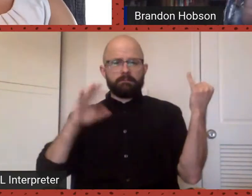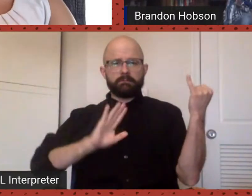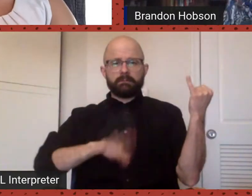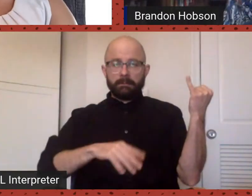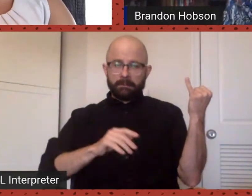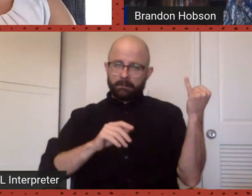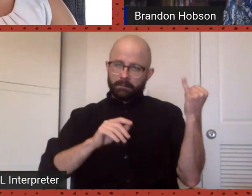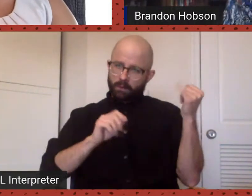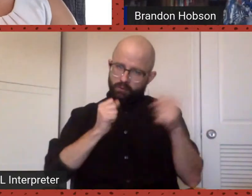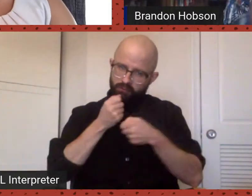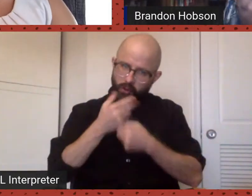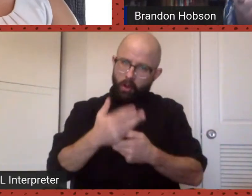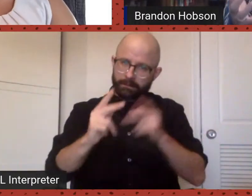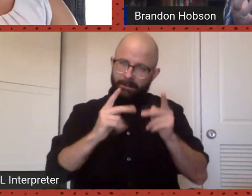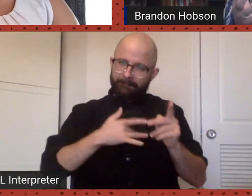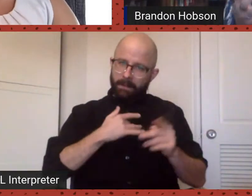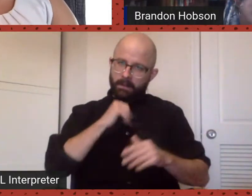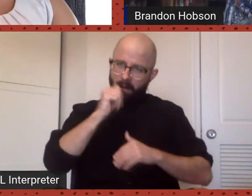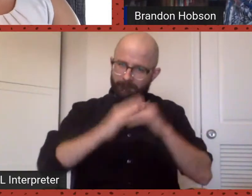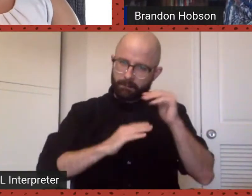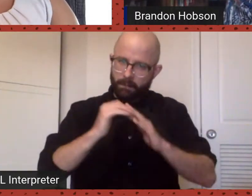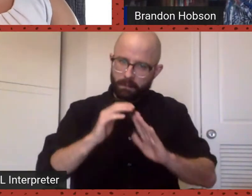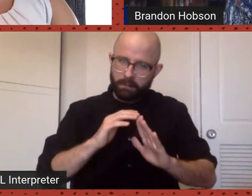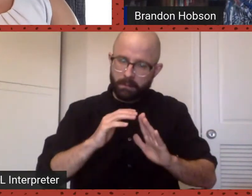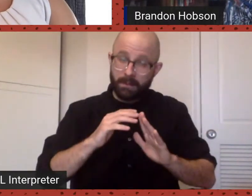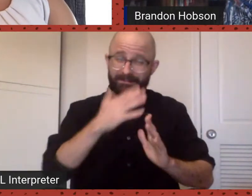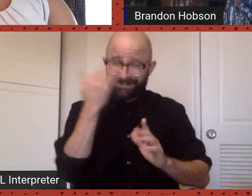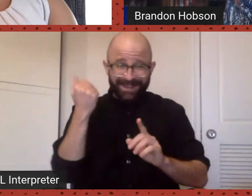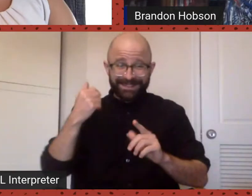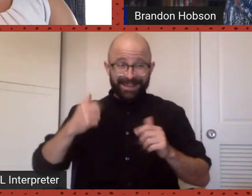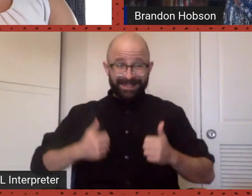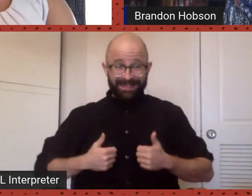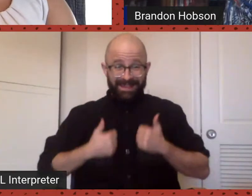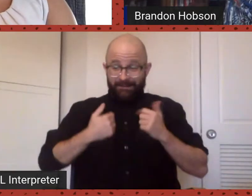uncomfortable. And here, you know, definitely